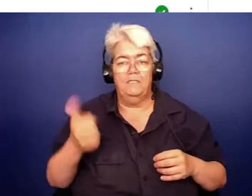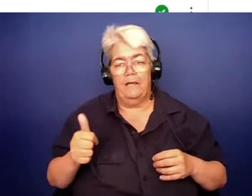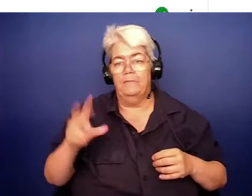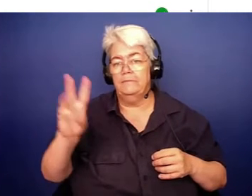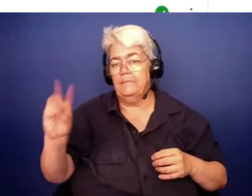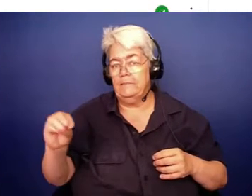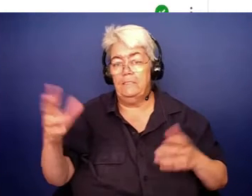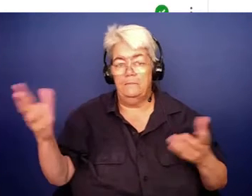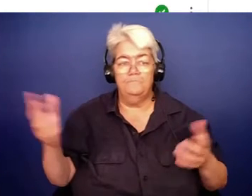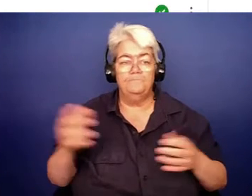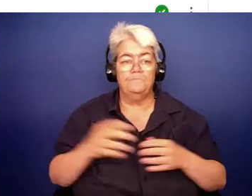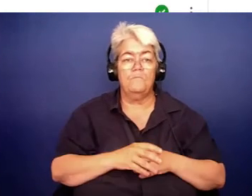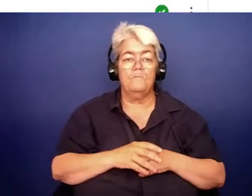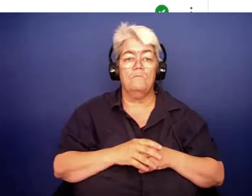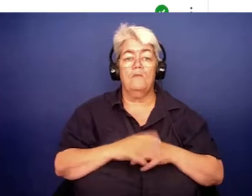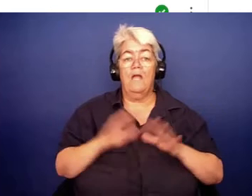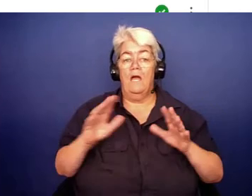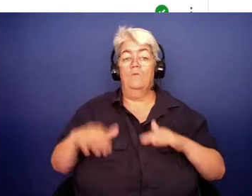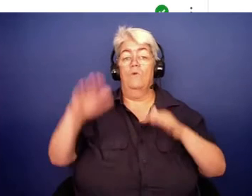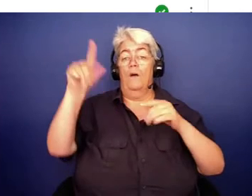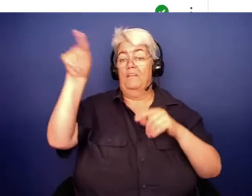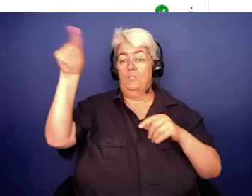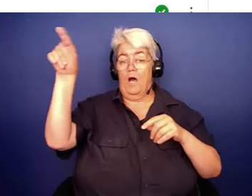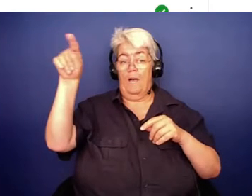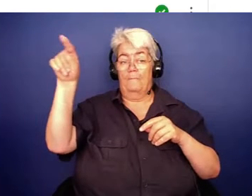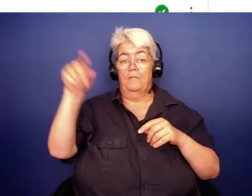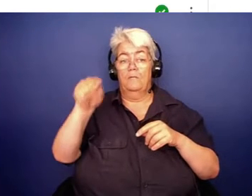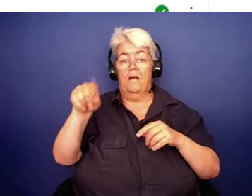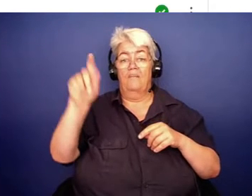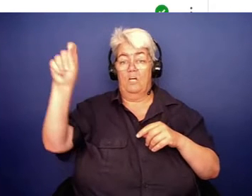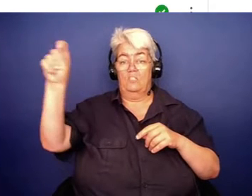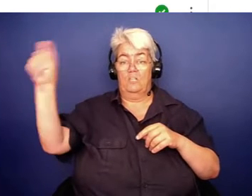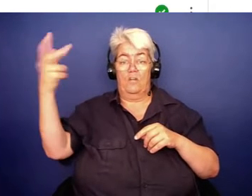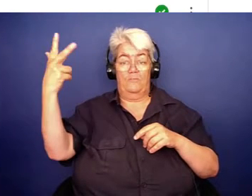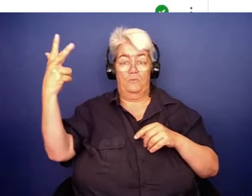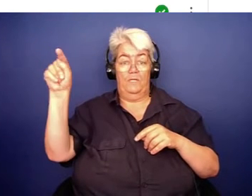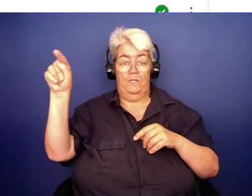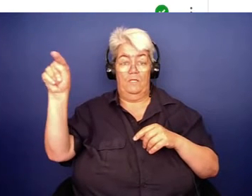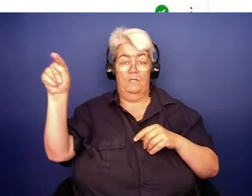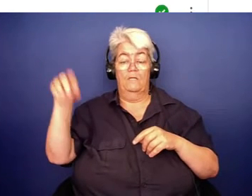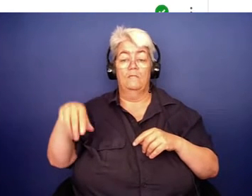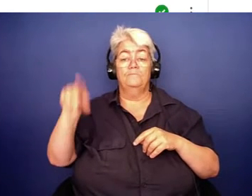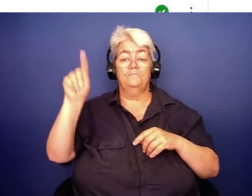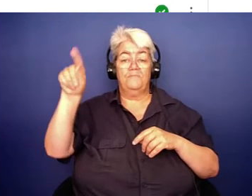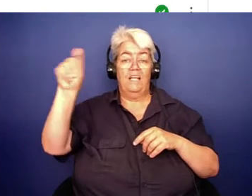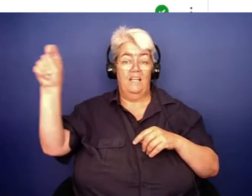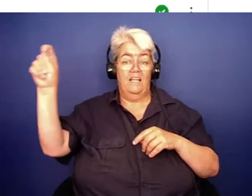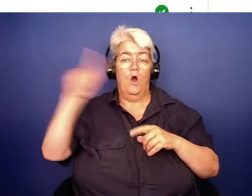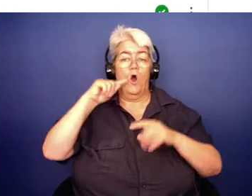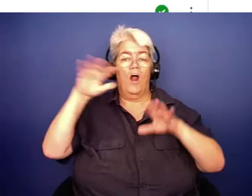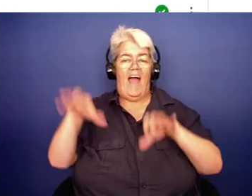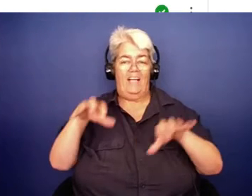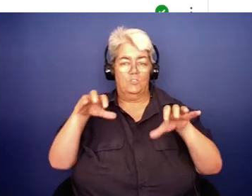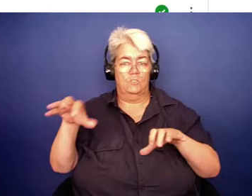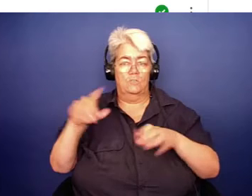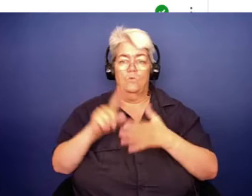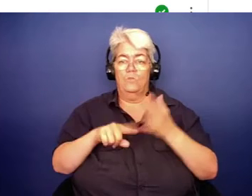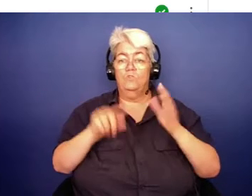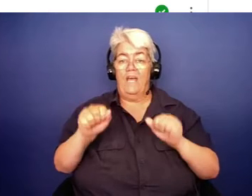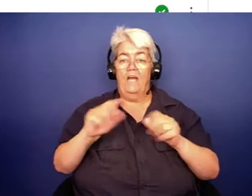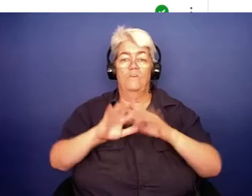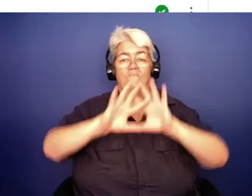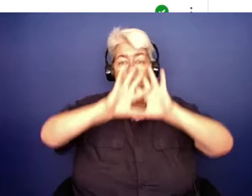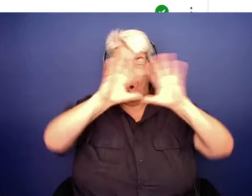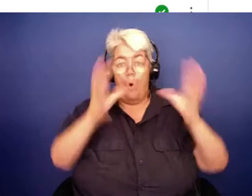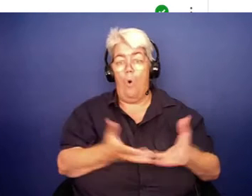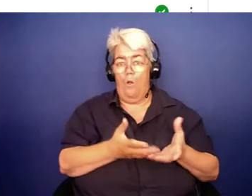you do that at the very top of the page. There are these 3 dots. These are the action items that you can do for the entire